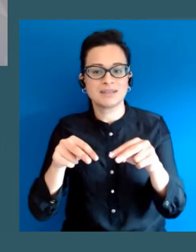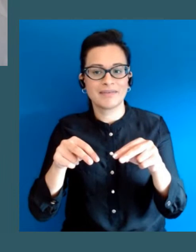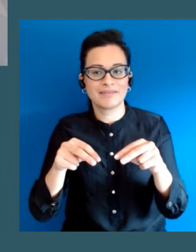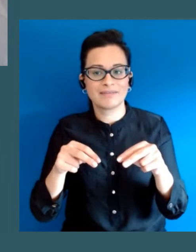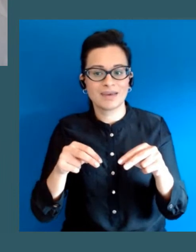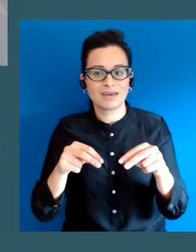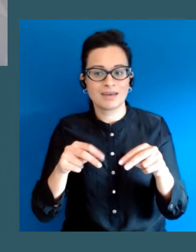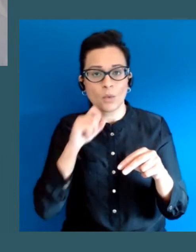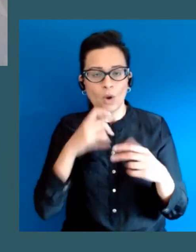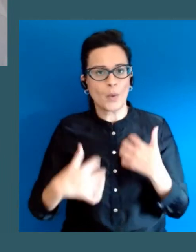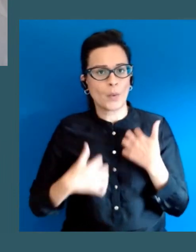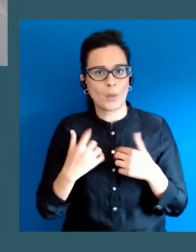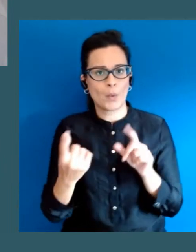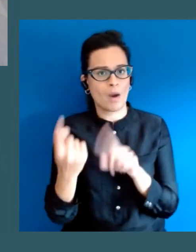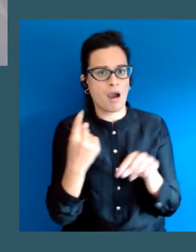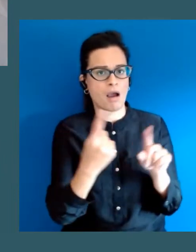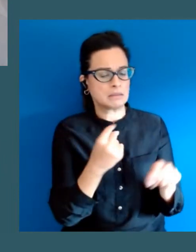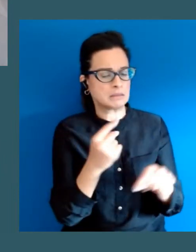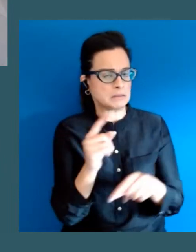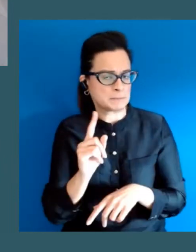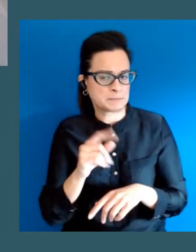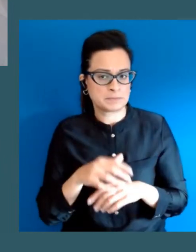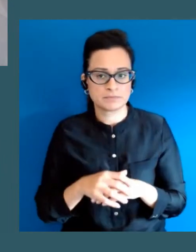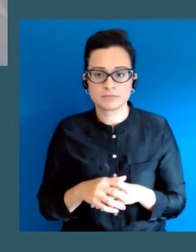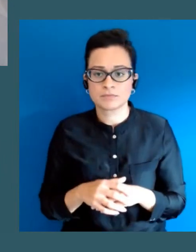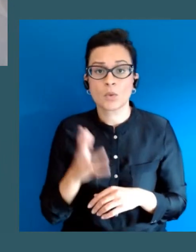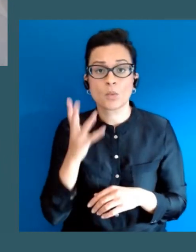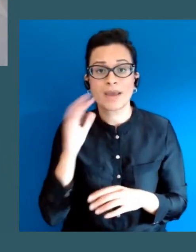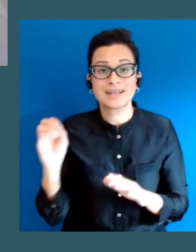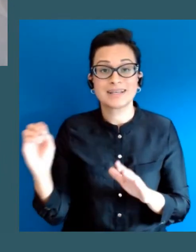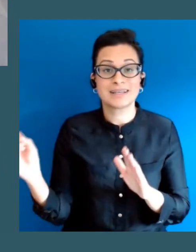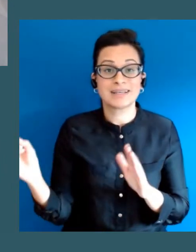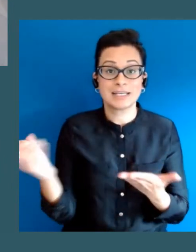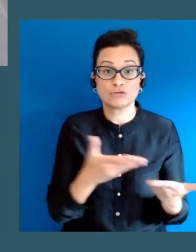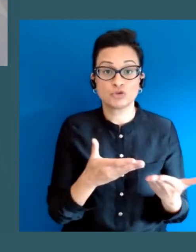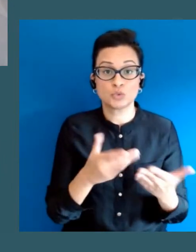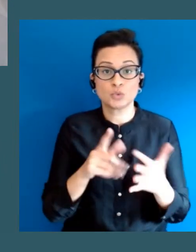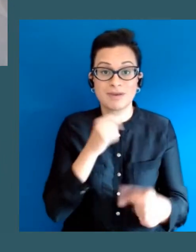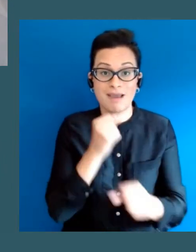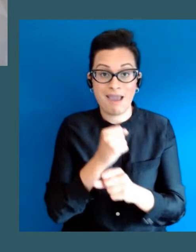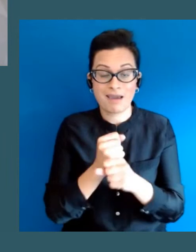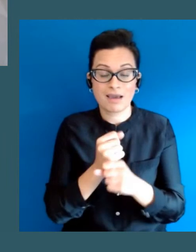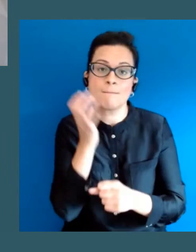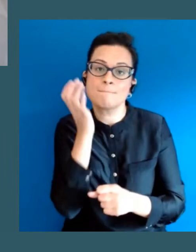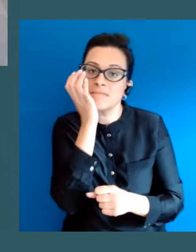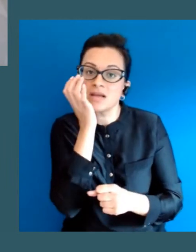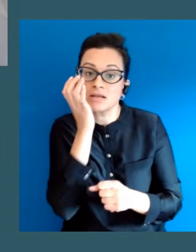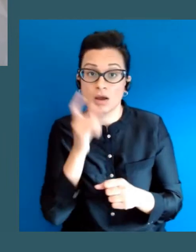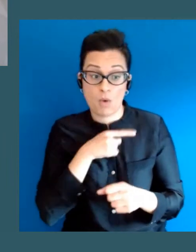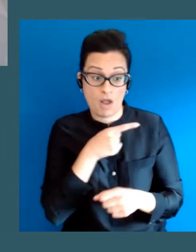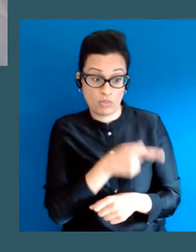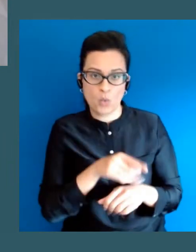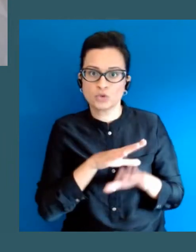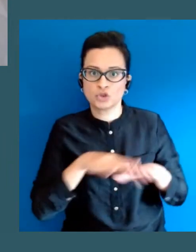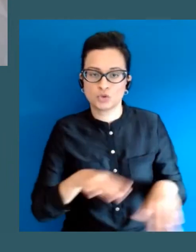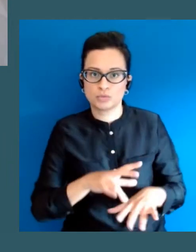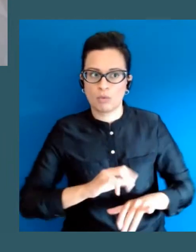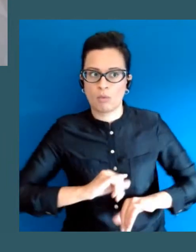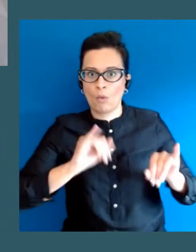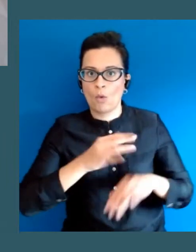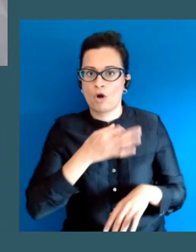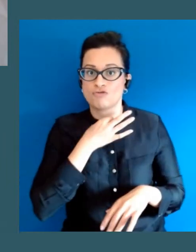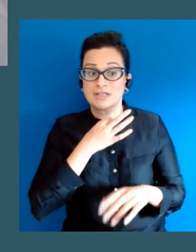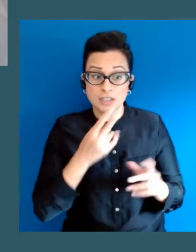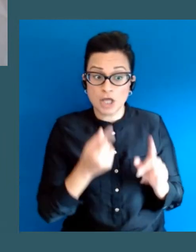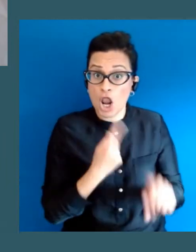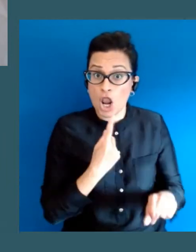answers. But when introducing egg and peanuts in high-risk children, so not had allergic reactions to them, but